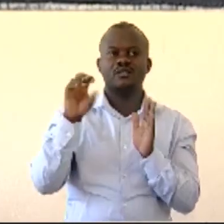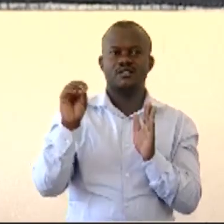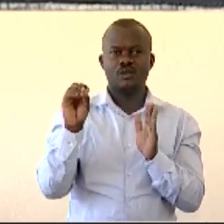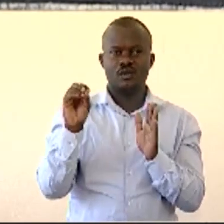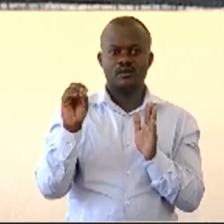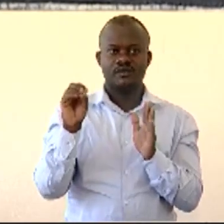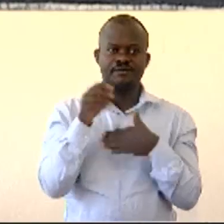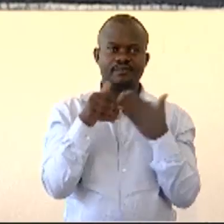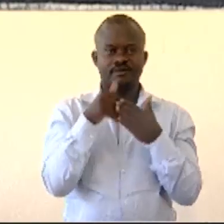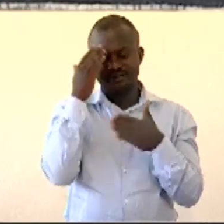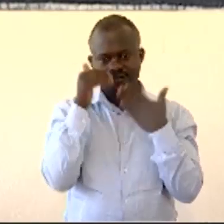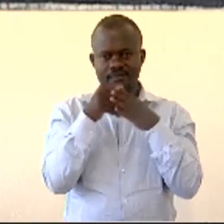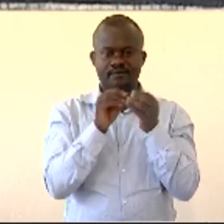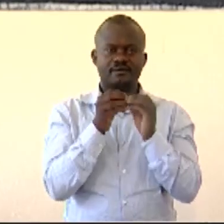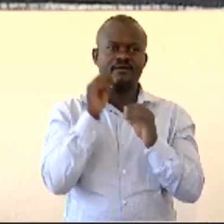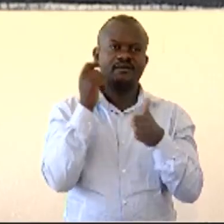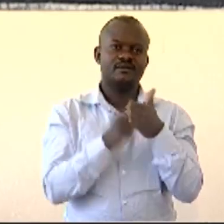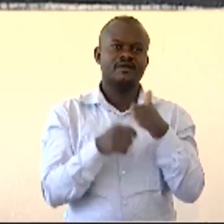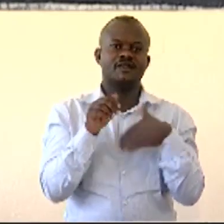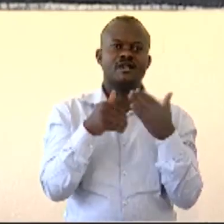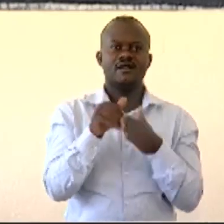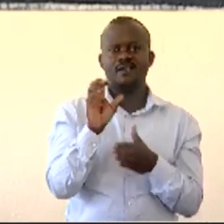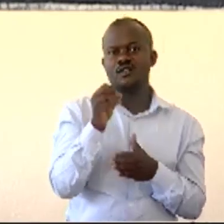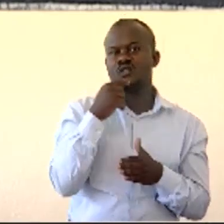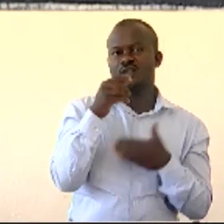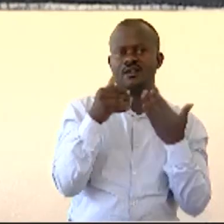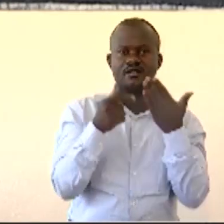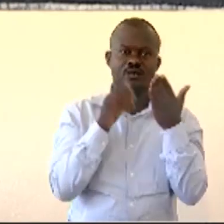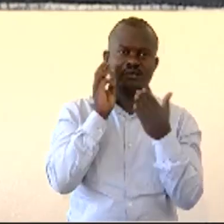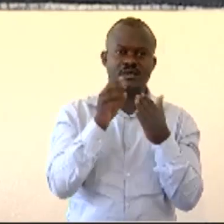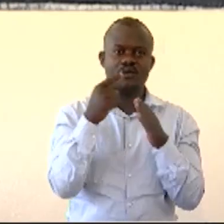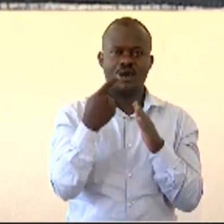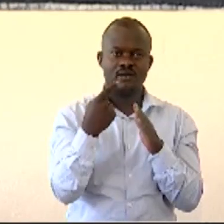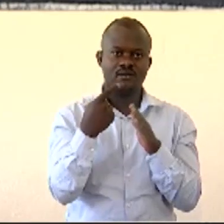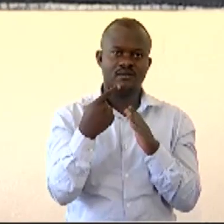to 0 because the number of charges are 0. So that will be 1